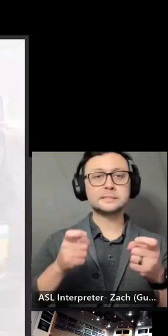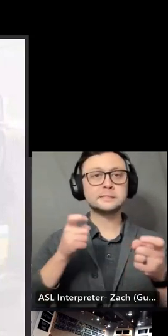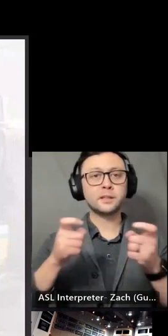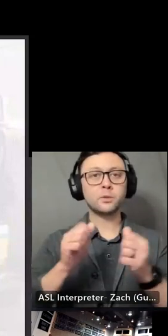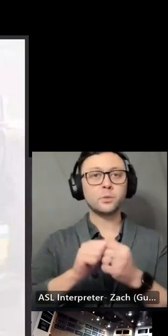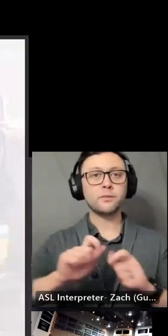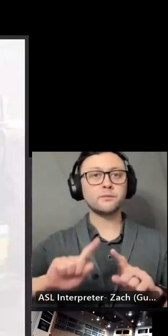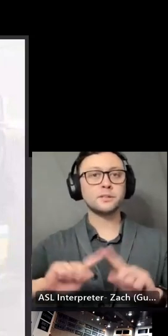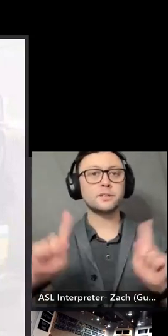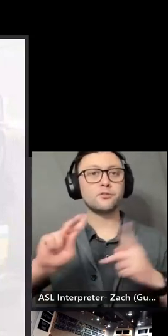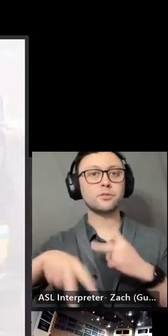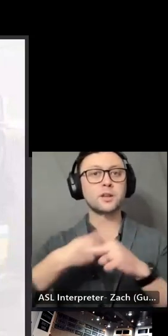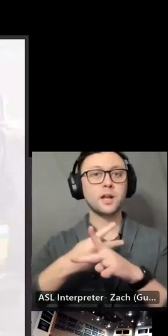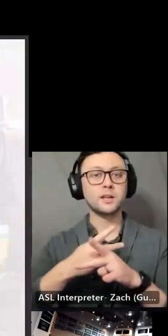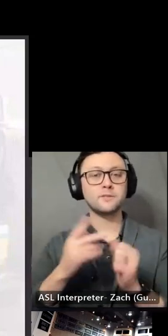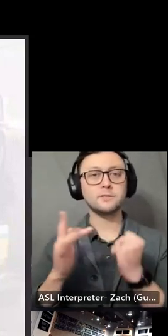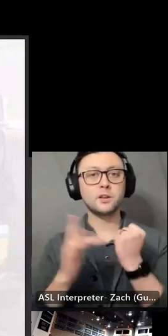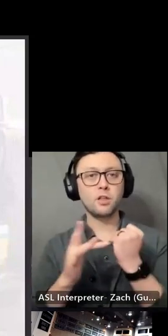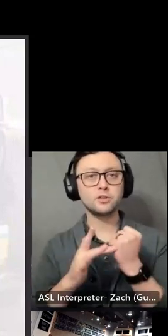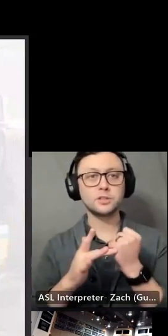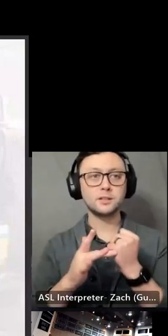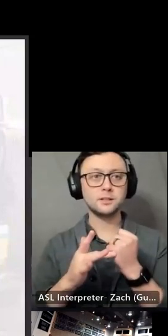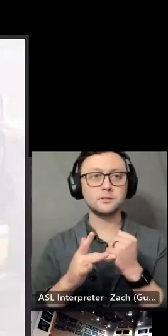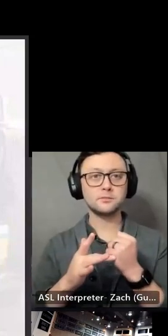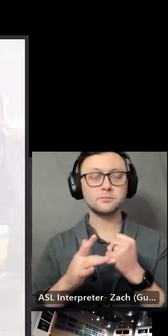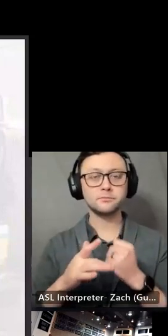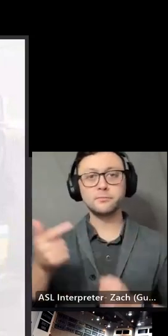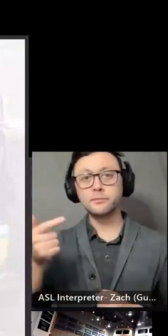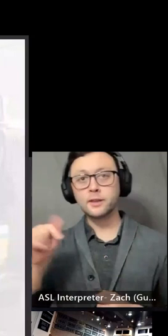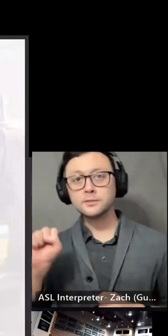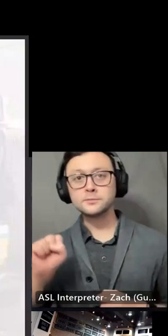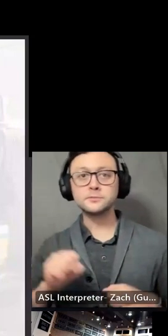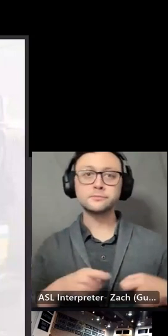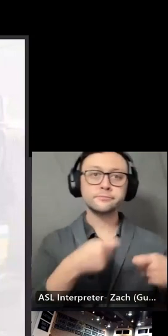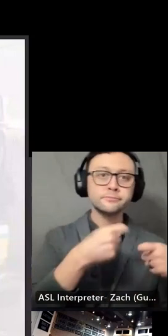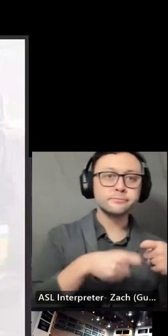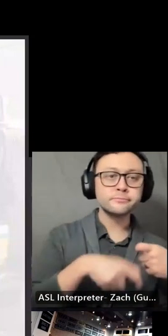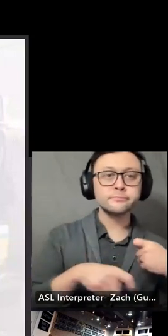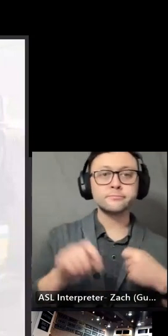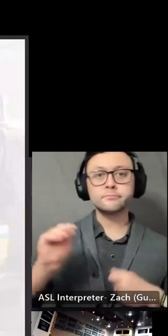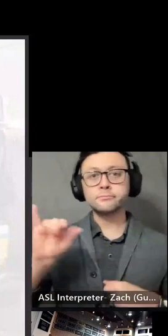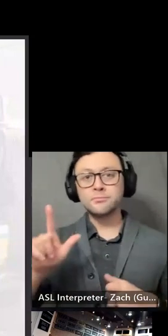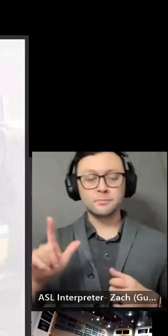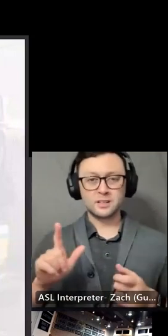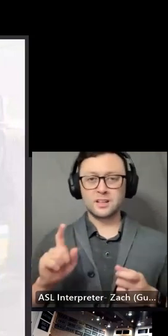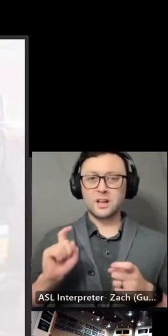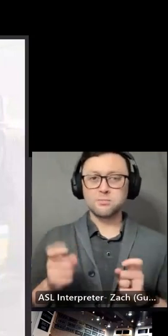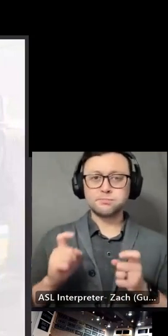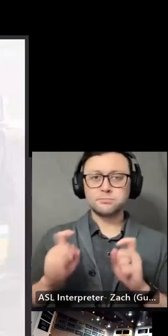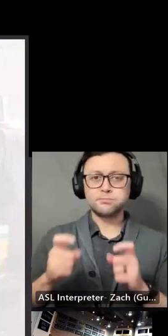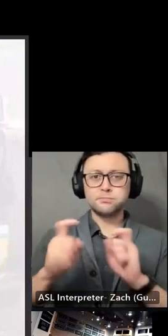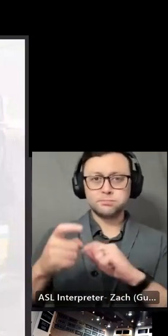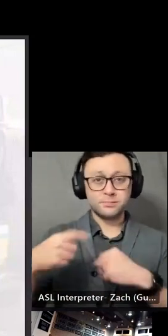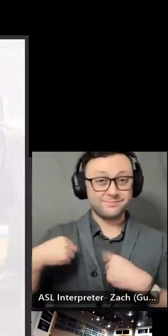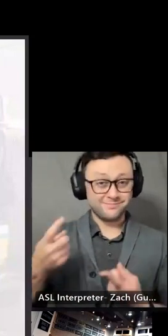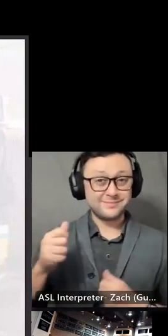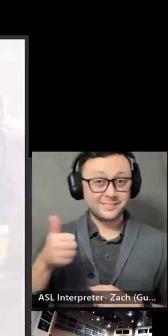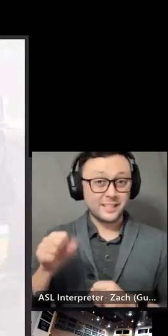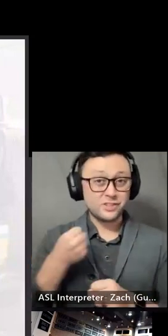technology of propulsion in buses. That's been changed about three times since then.